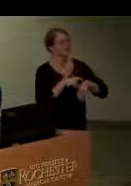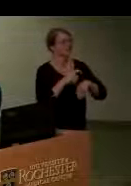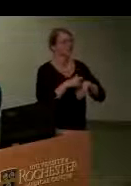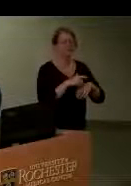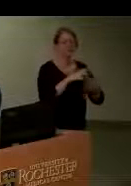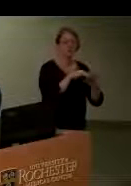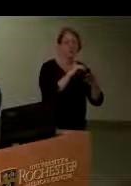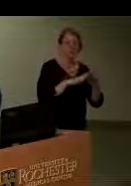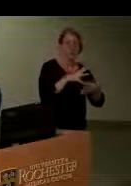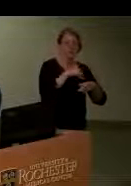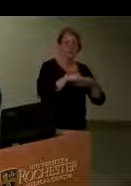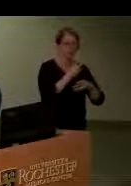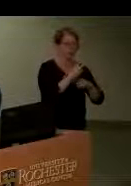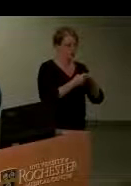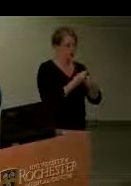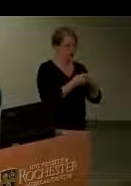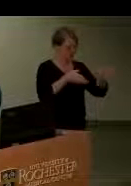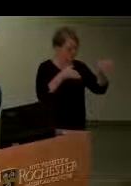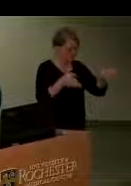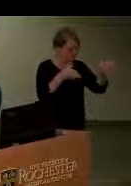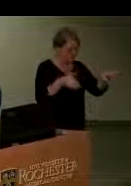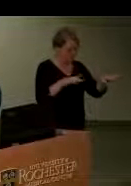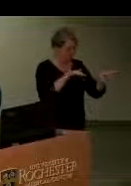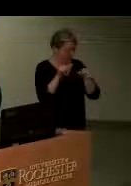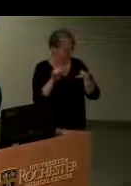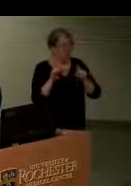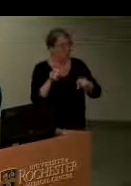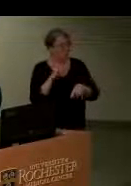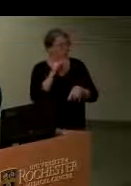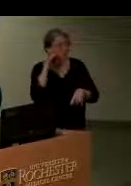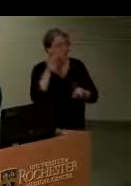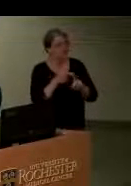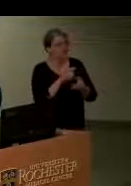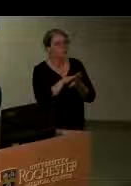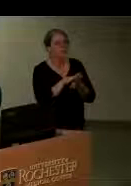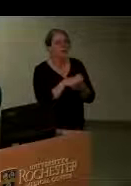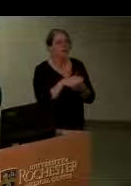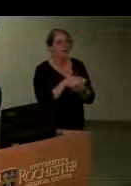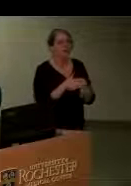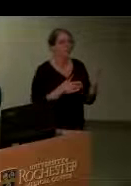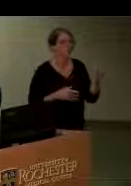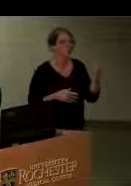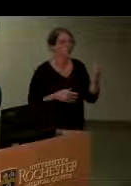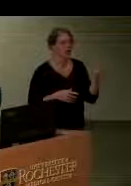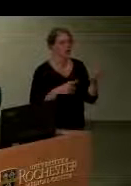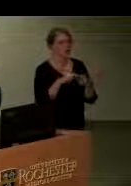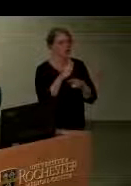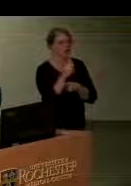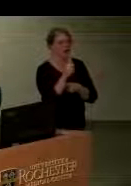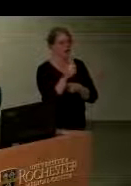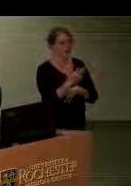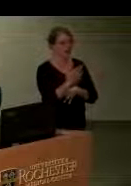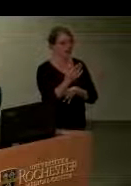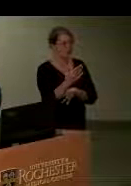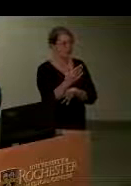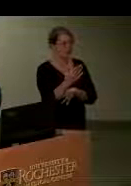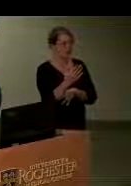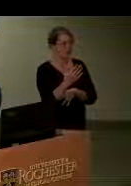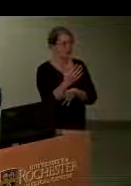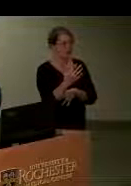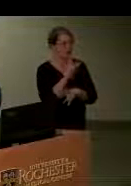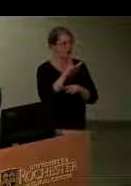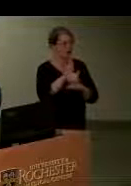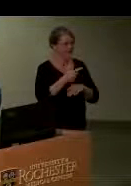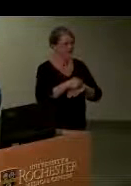2 years go home from the school. And it's somewhere between 12 and 1 at night. And all that time they're with their